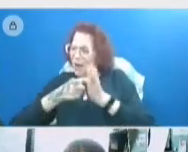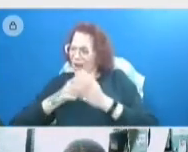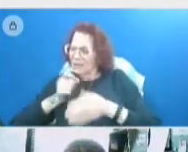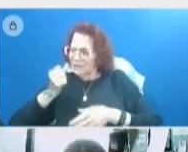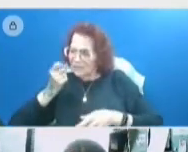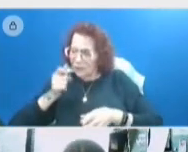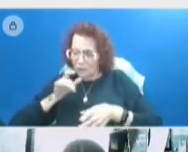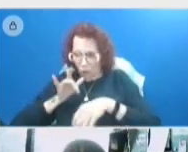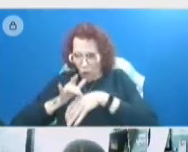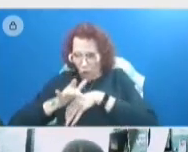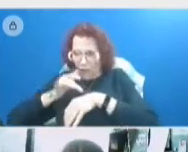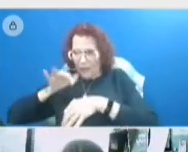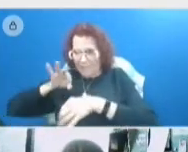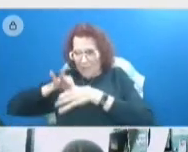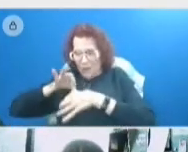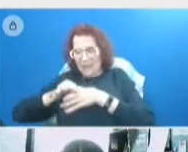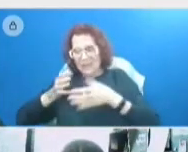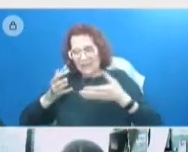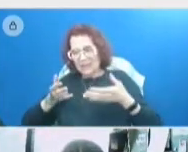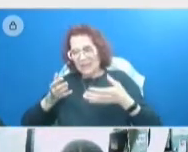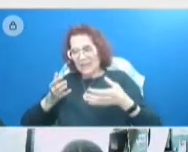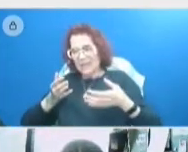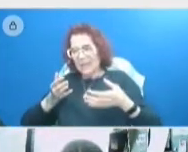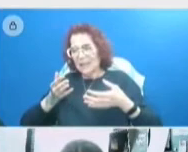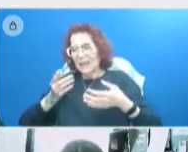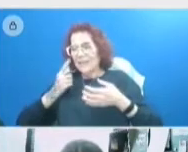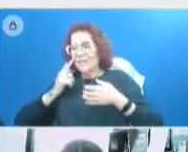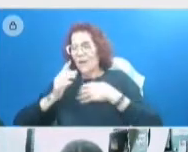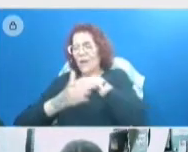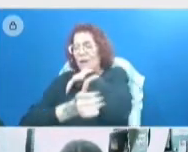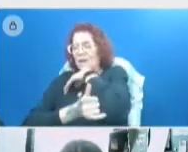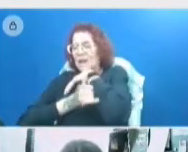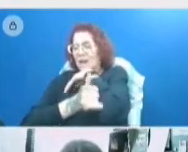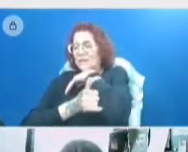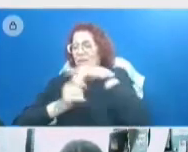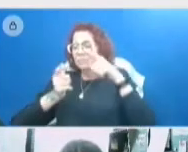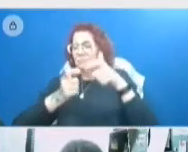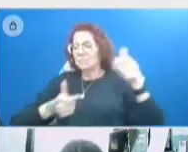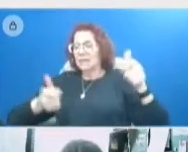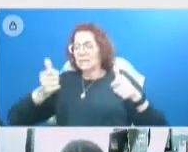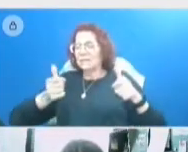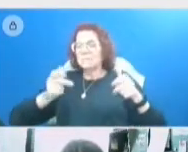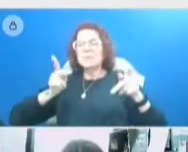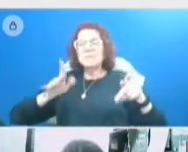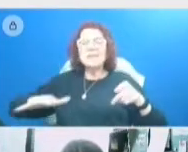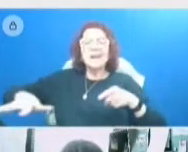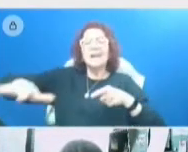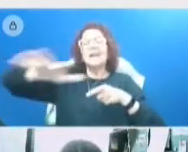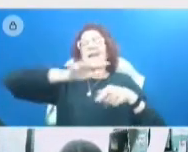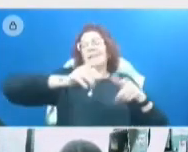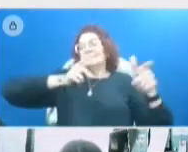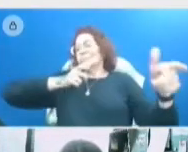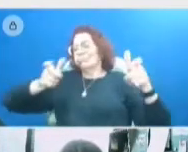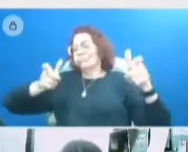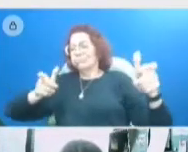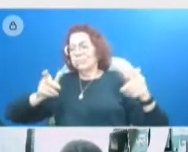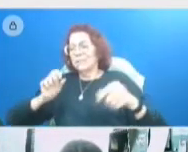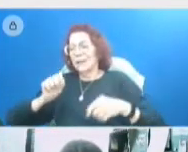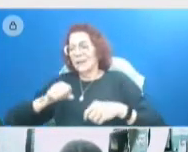the jurisdiction in the county that has the largest population. Yeah, I just think that's a different concept than high density.